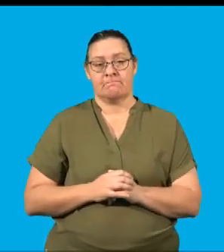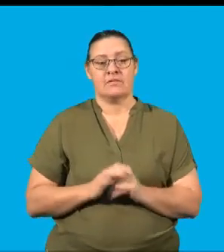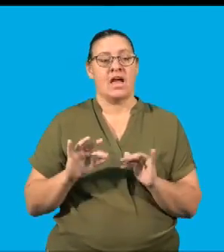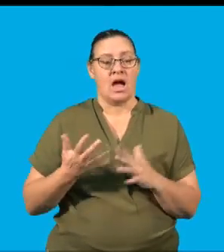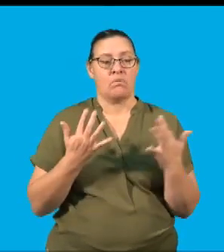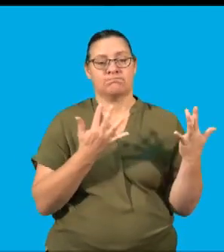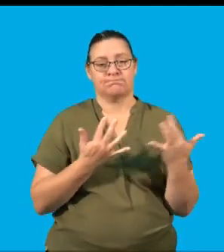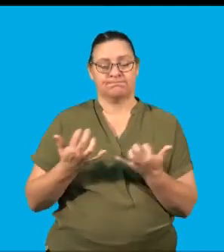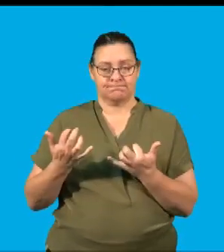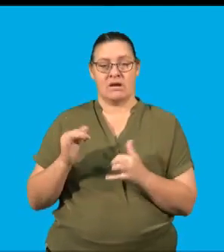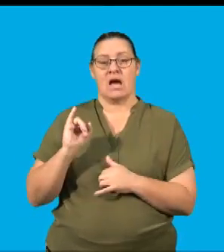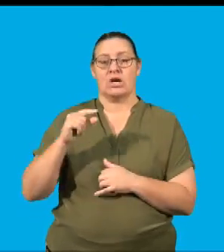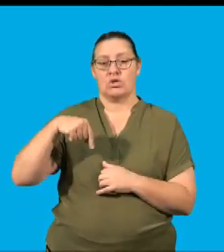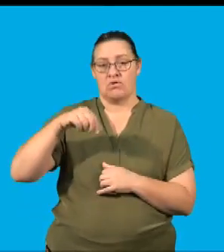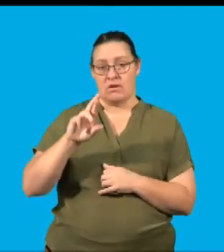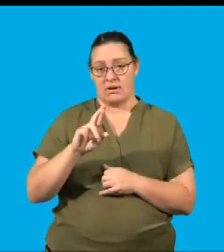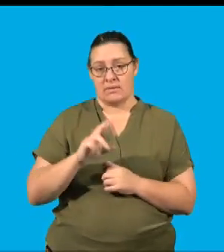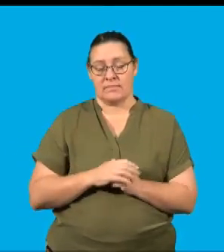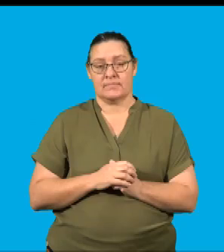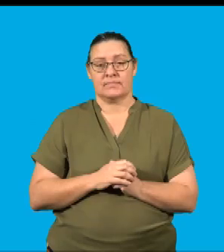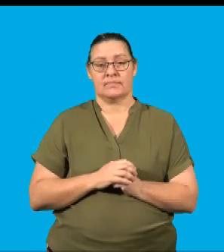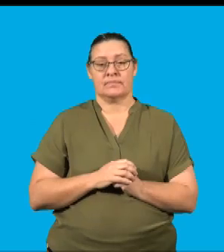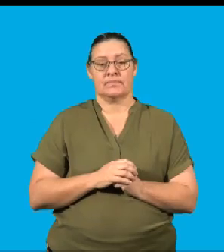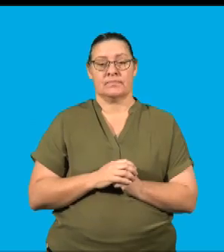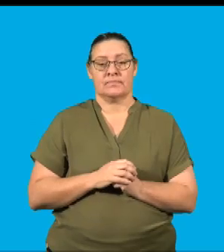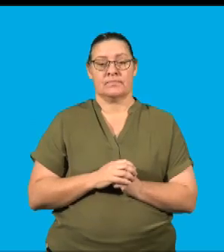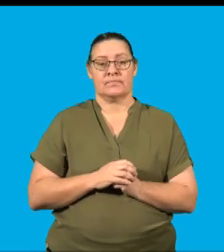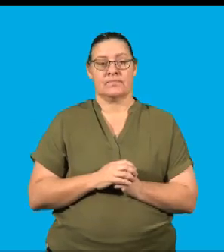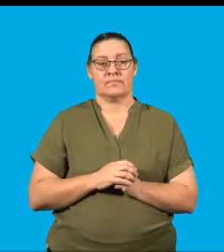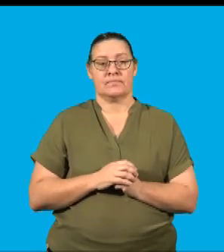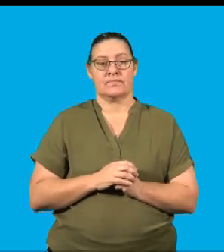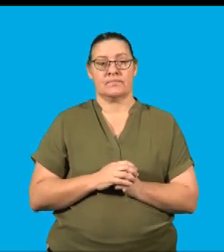is how you calculate the interquartile range.